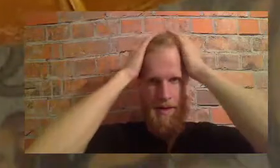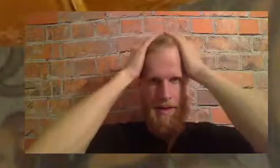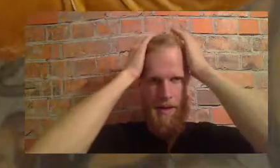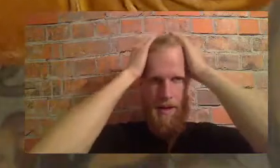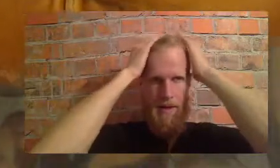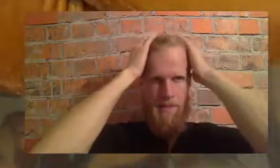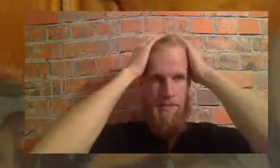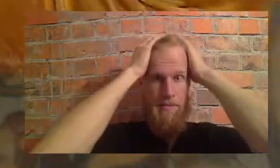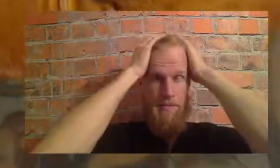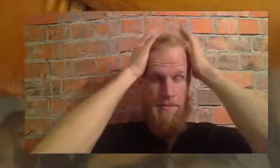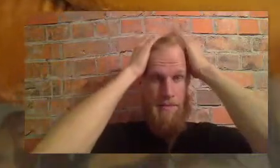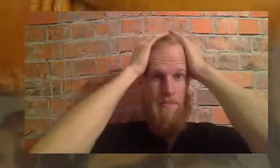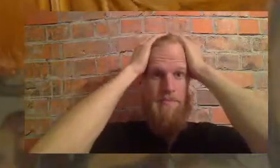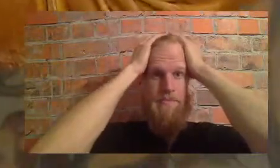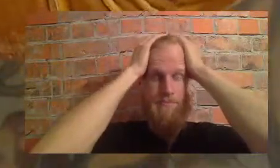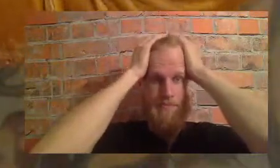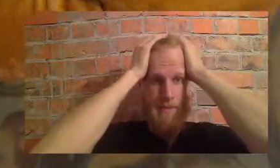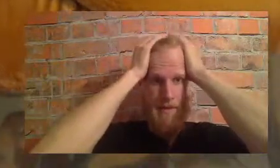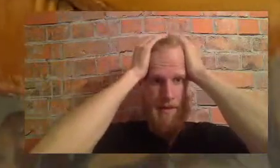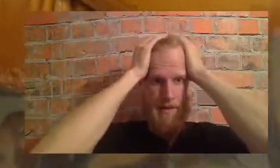Maybe it gives you motivation.